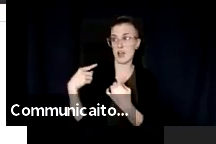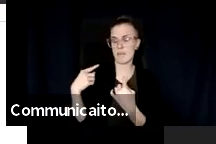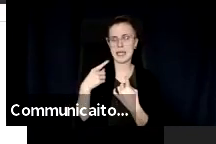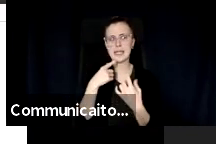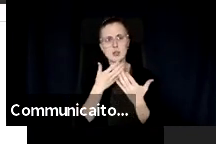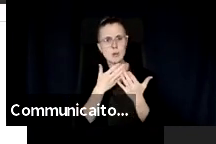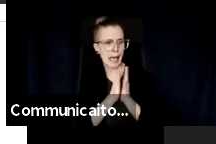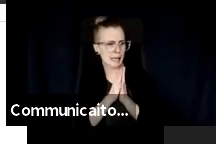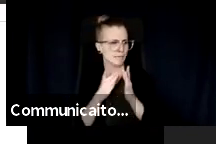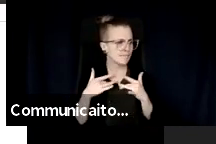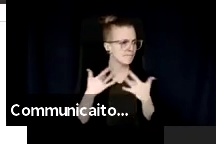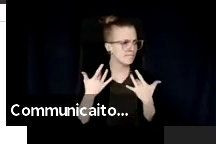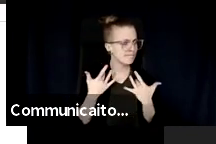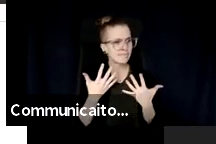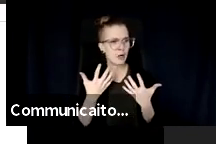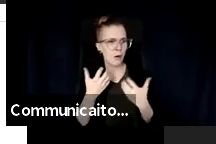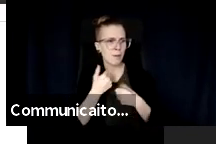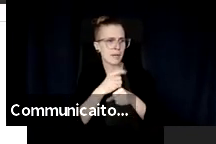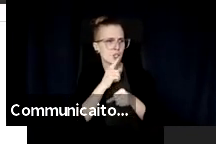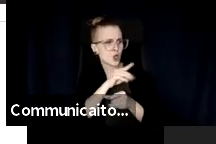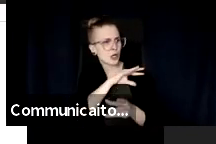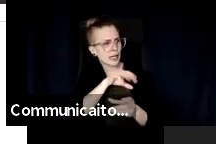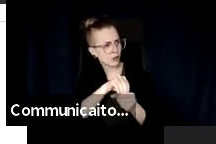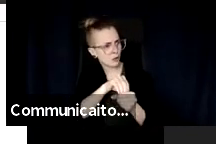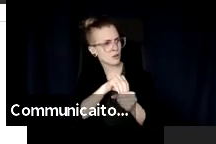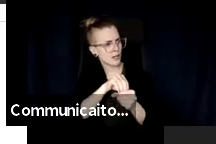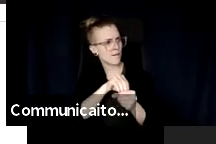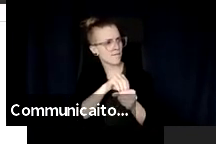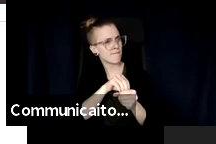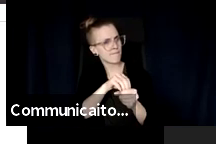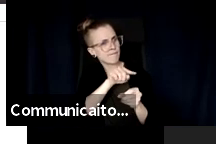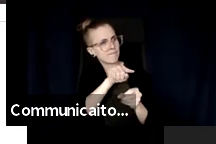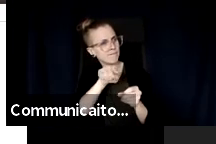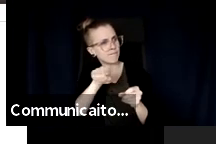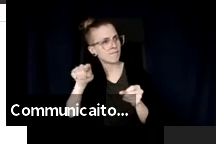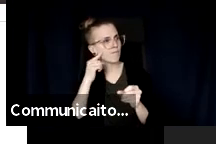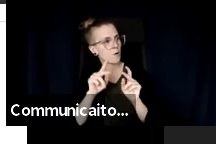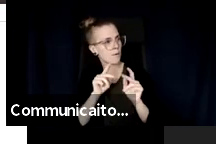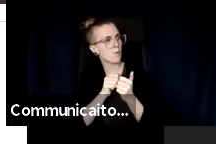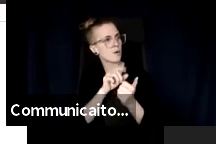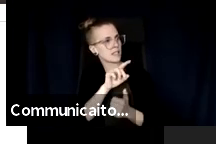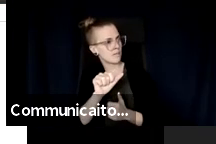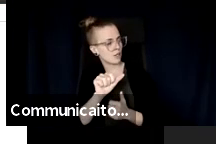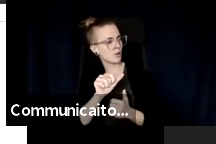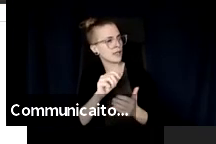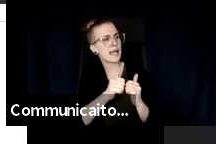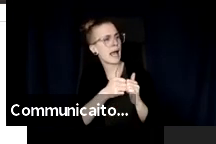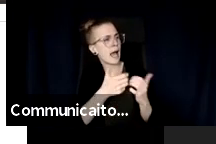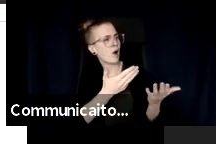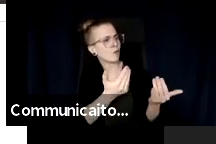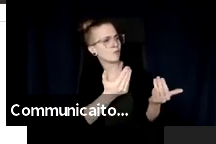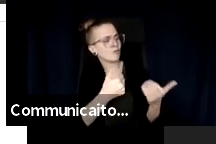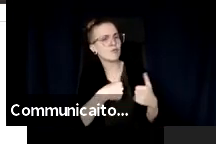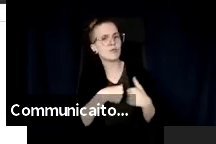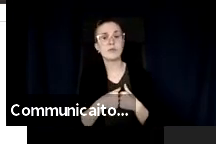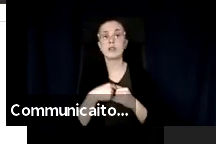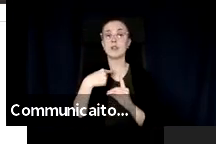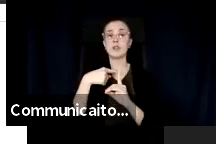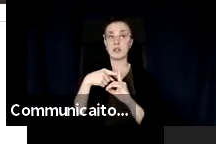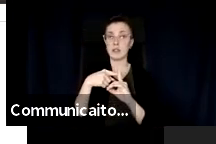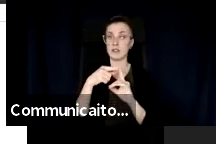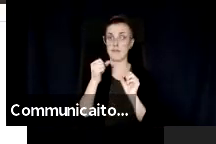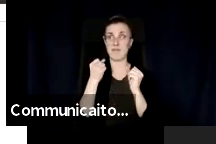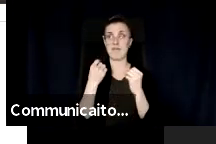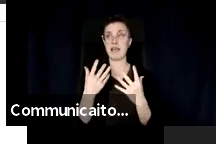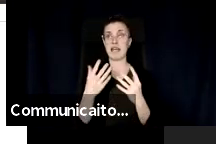are inclusive for people with disabilities. Also, we have a lot of people with disabilities that come in that work for some of these